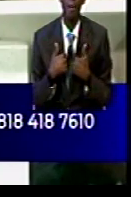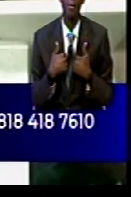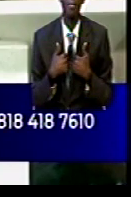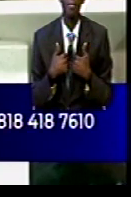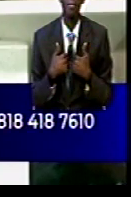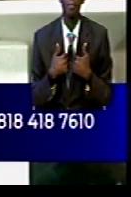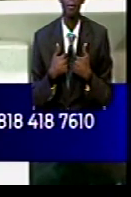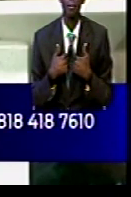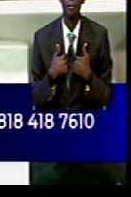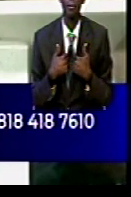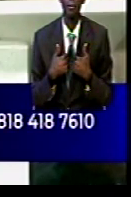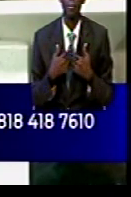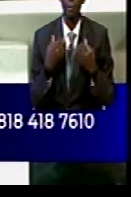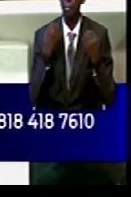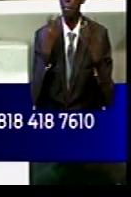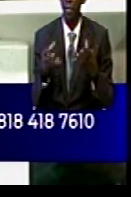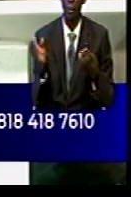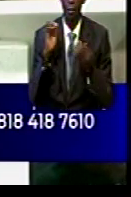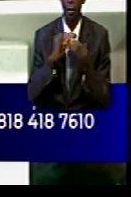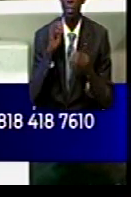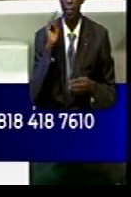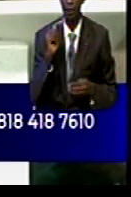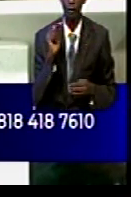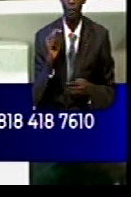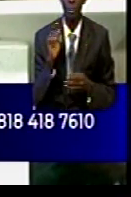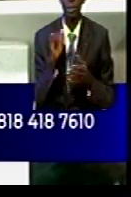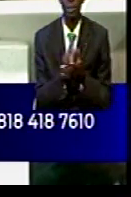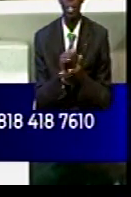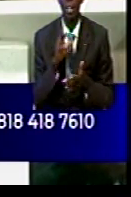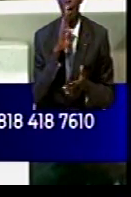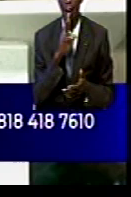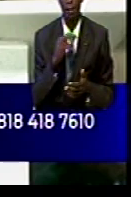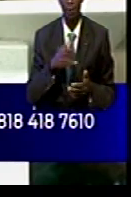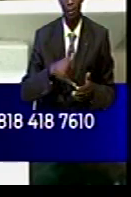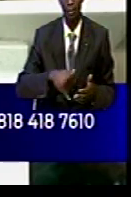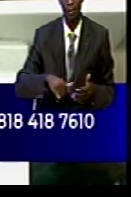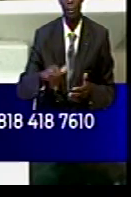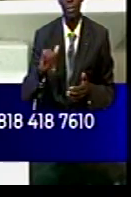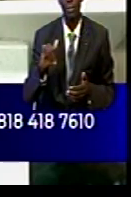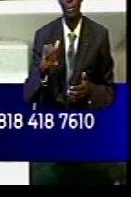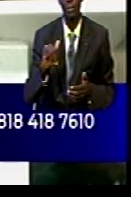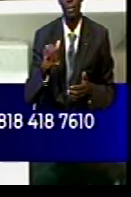briefly. We have